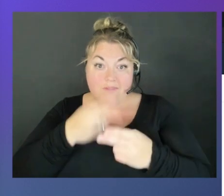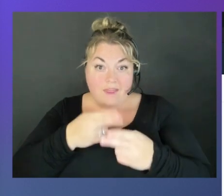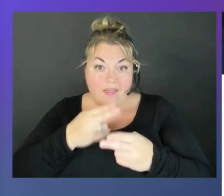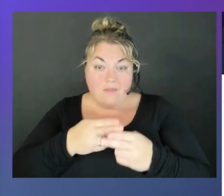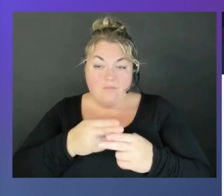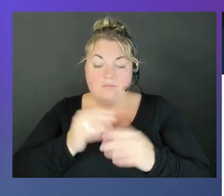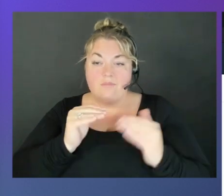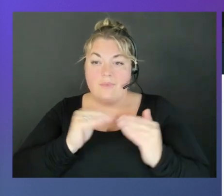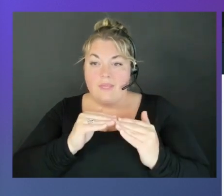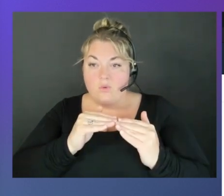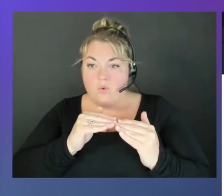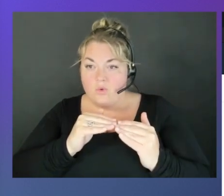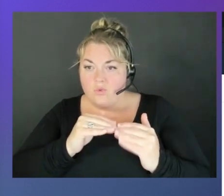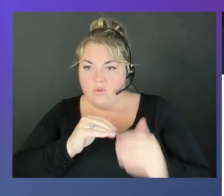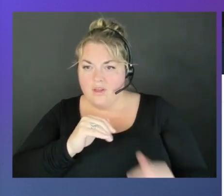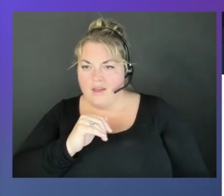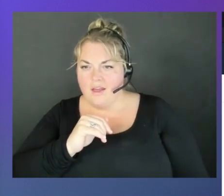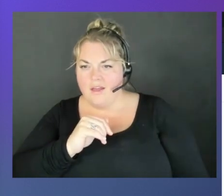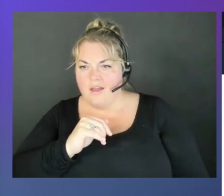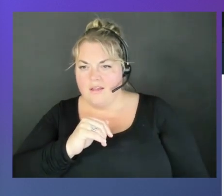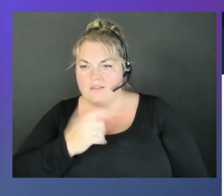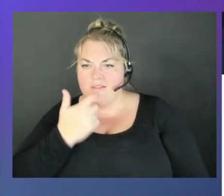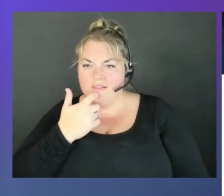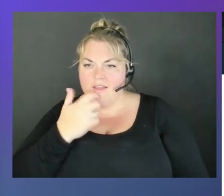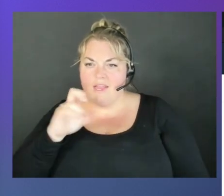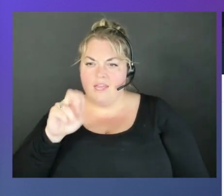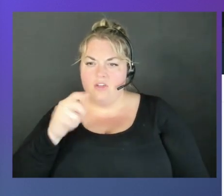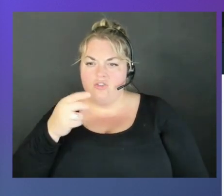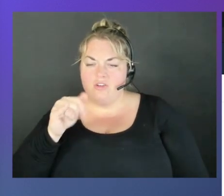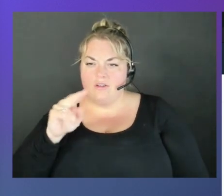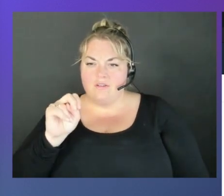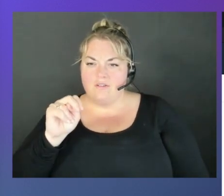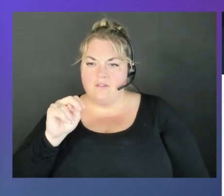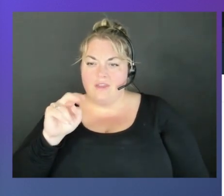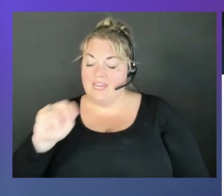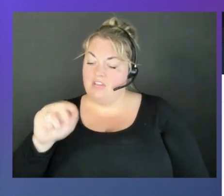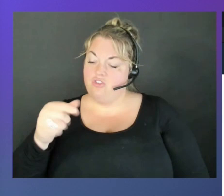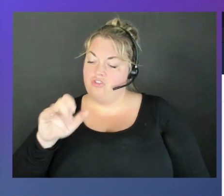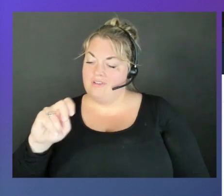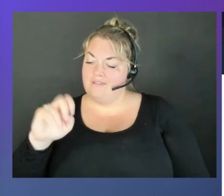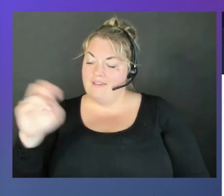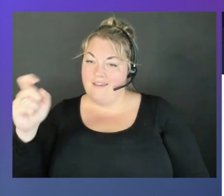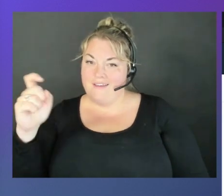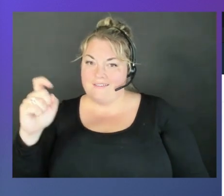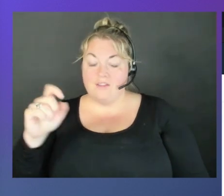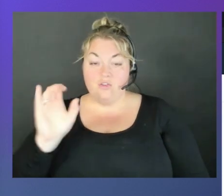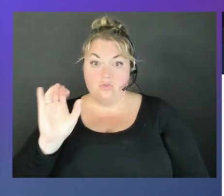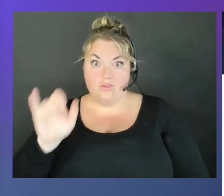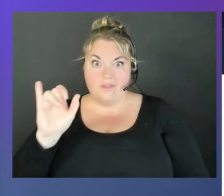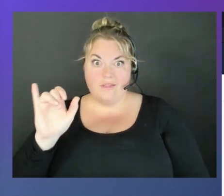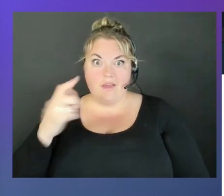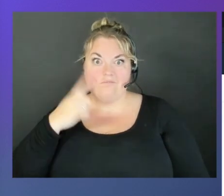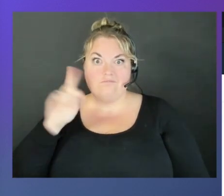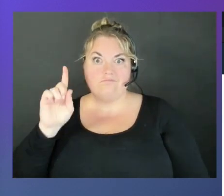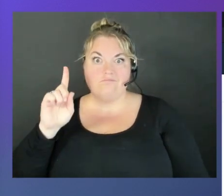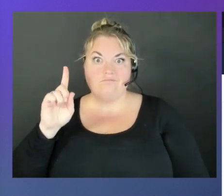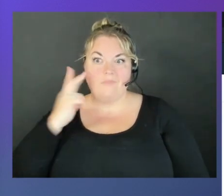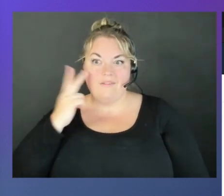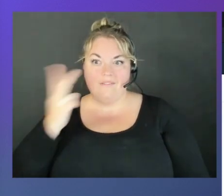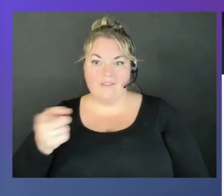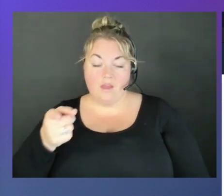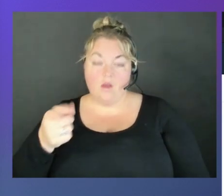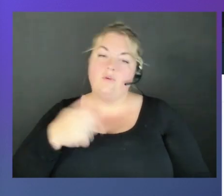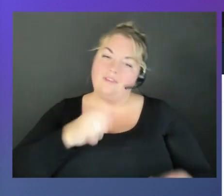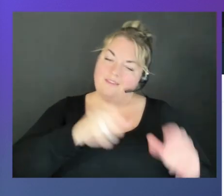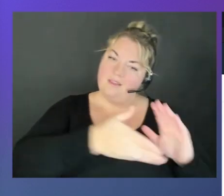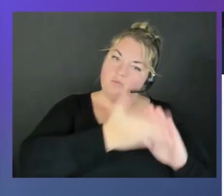equals, let's say Nginx. Just like that. I've found, yes, I'm running Nginx on my Raspberry Pi.